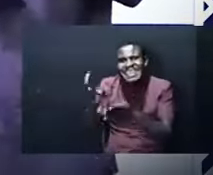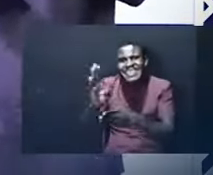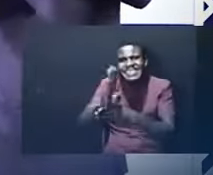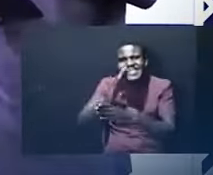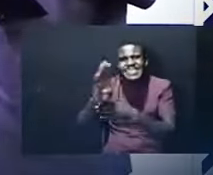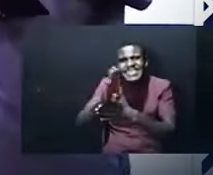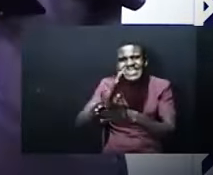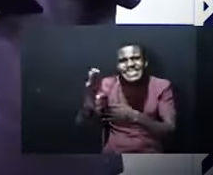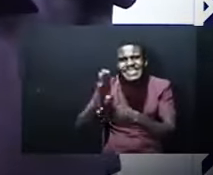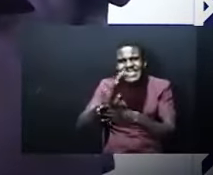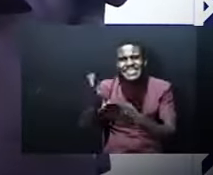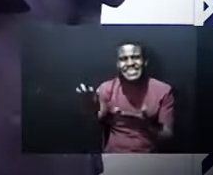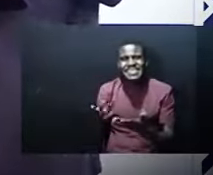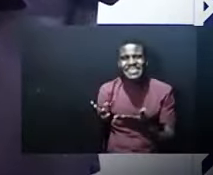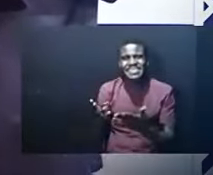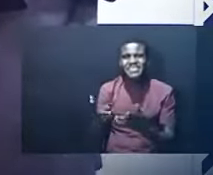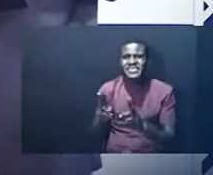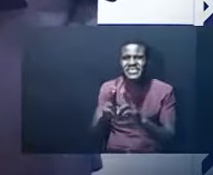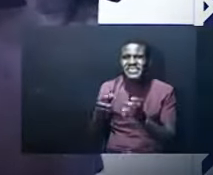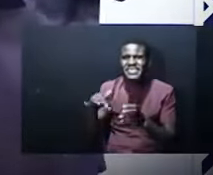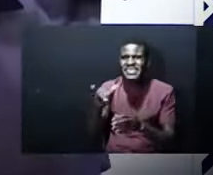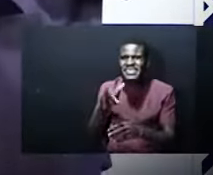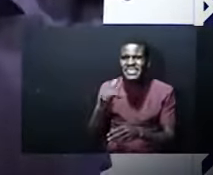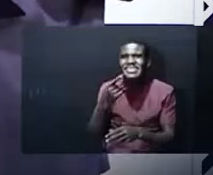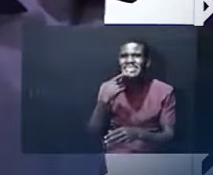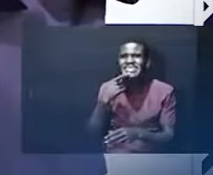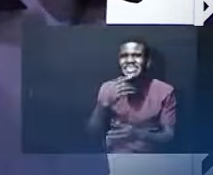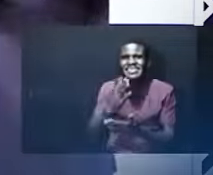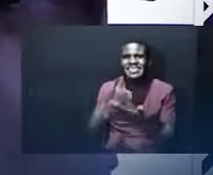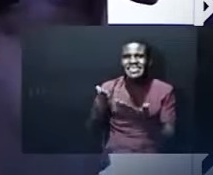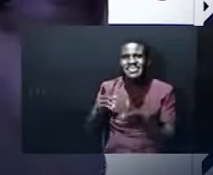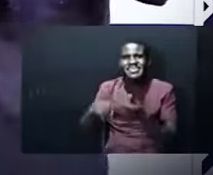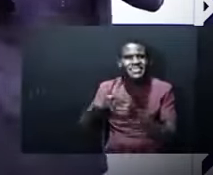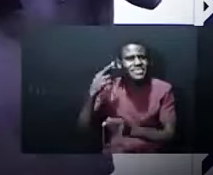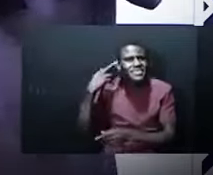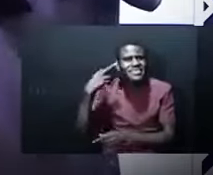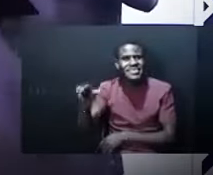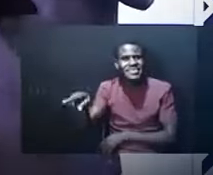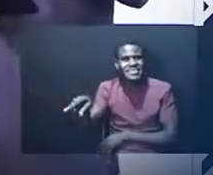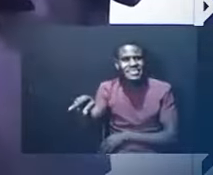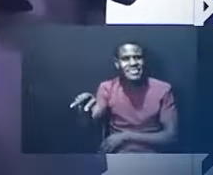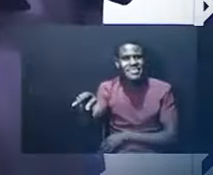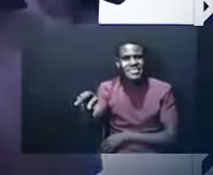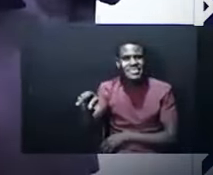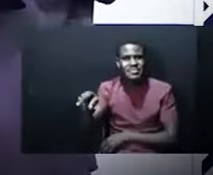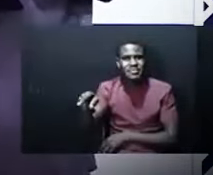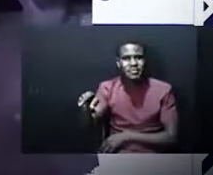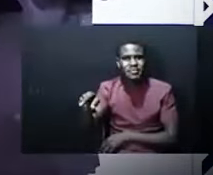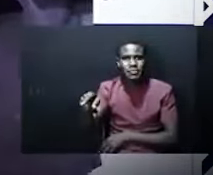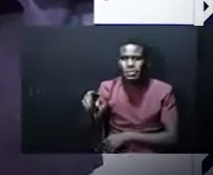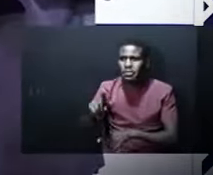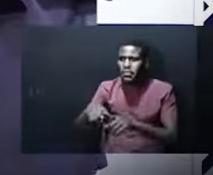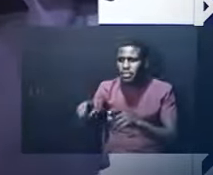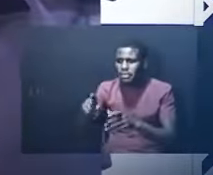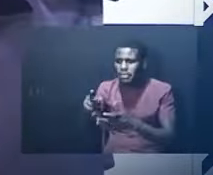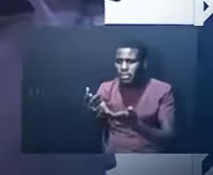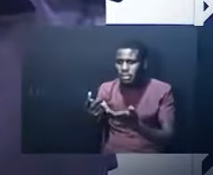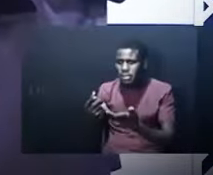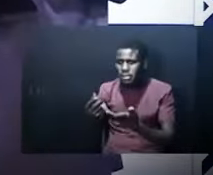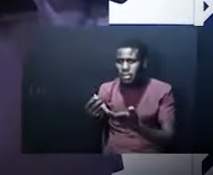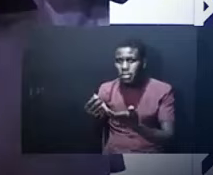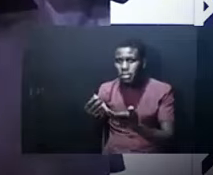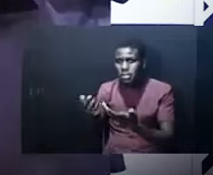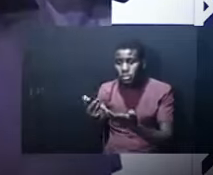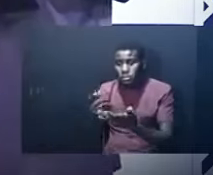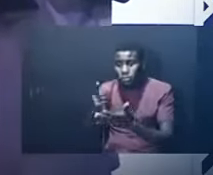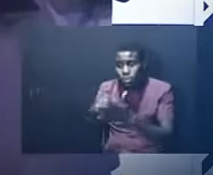deal. So they said something to her. But the measure she gave to